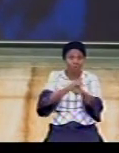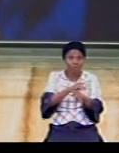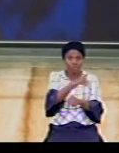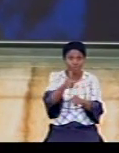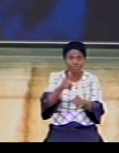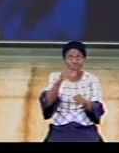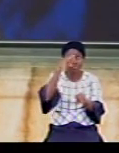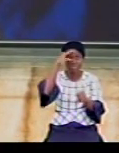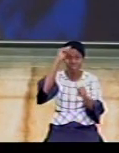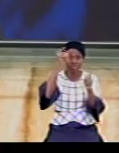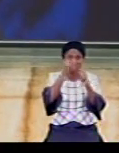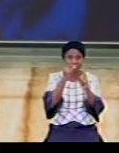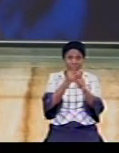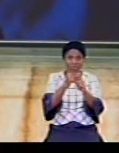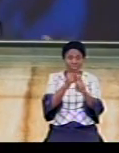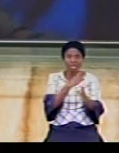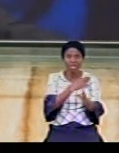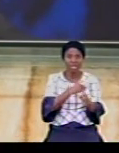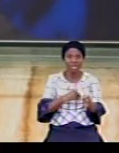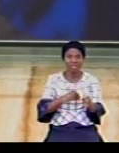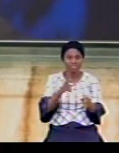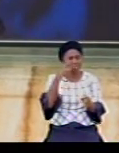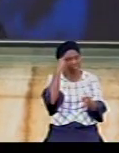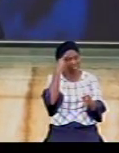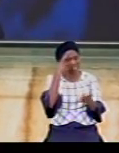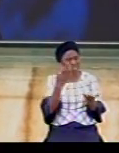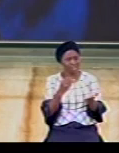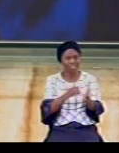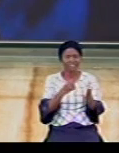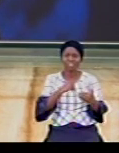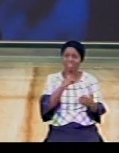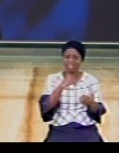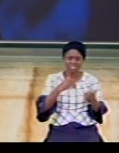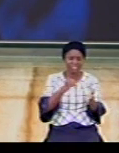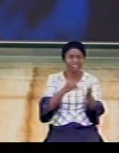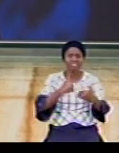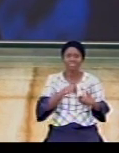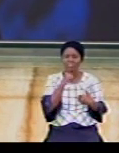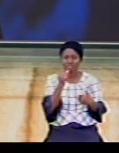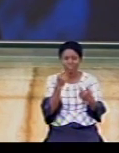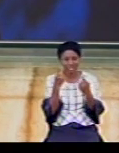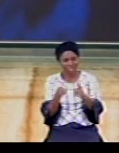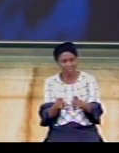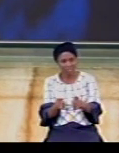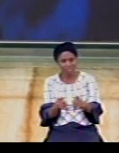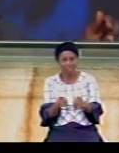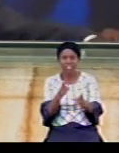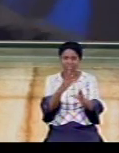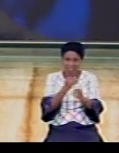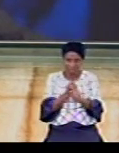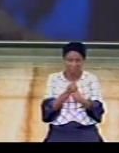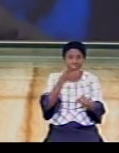and it has not been fulfilled. Claim the promise.